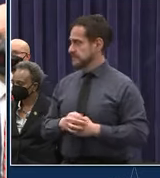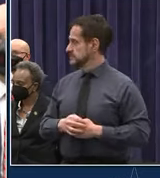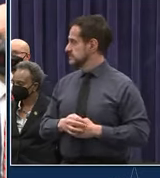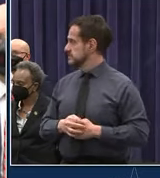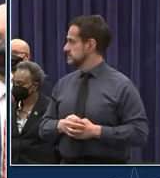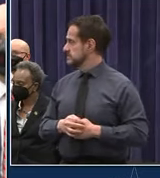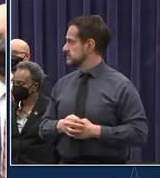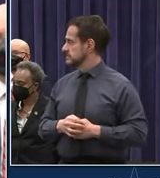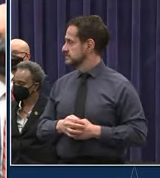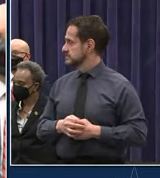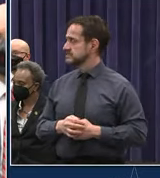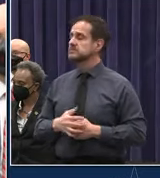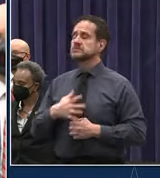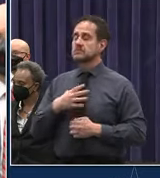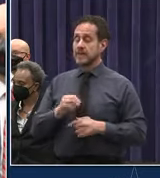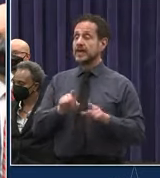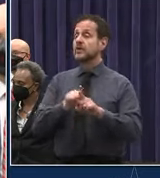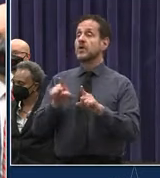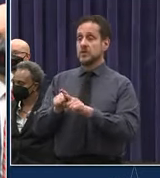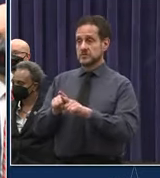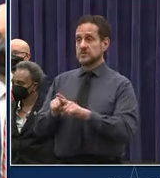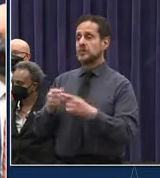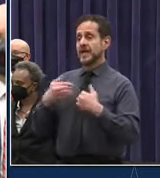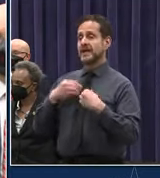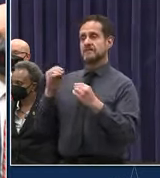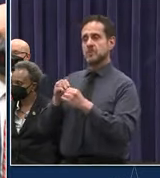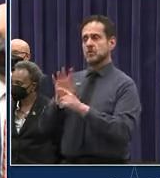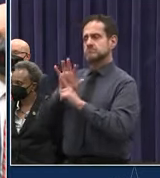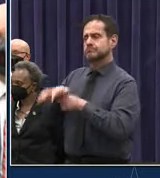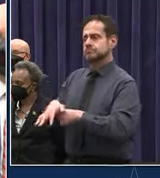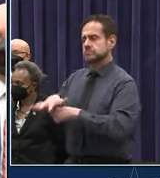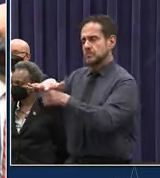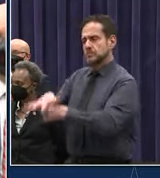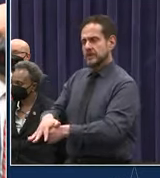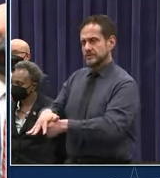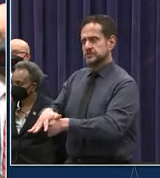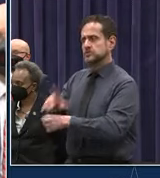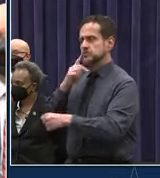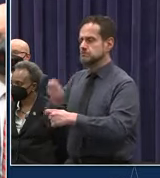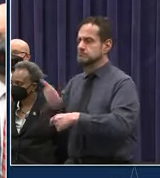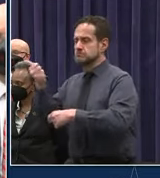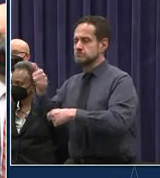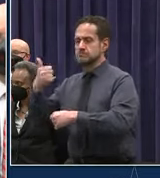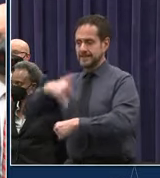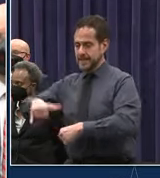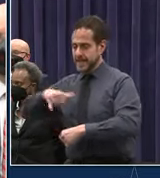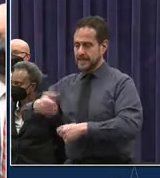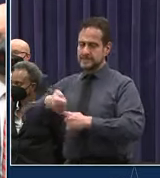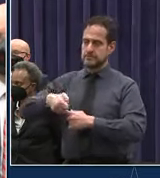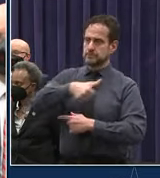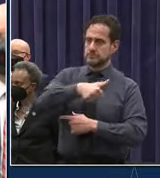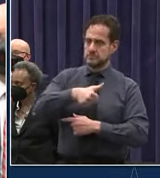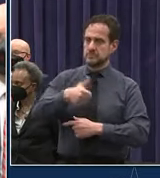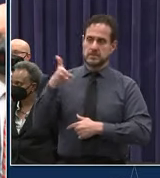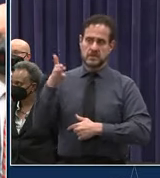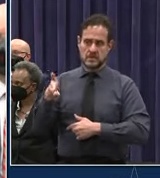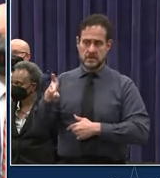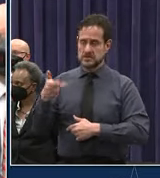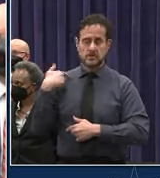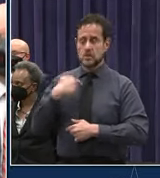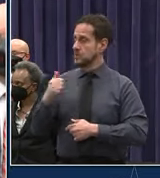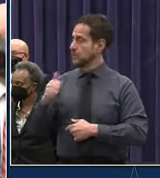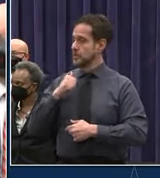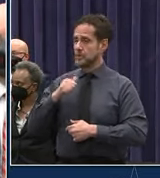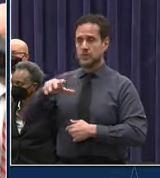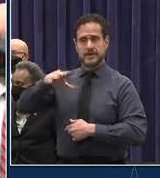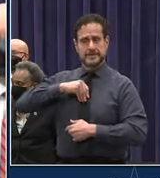apply even more pressure to get rid of gangs and guns. And we will not tolerate